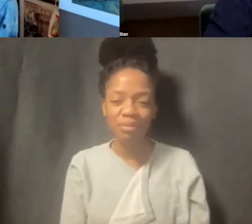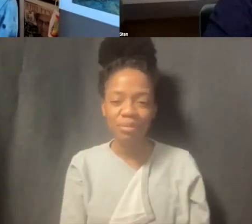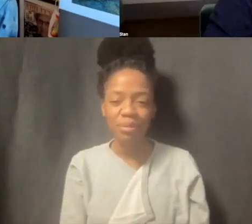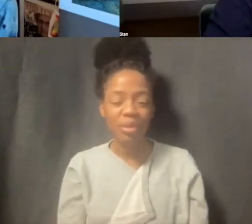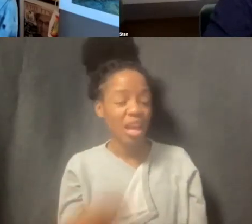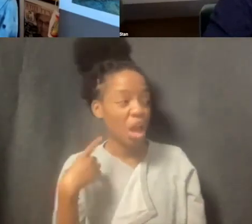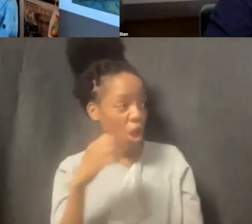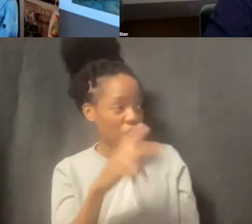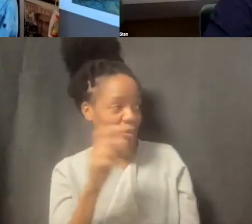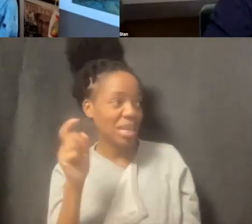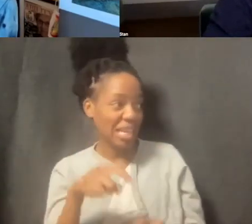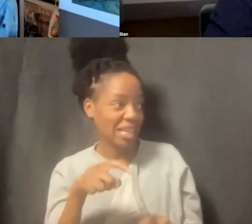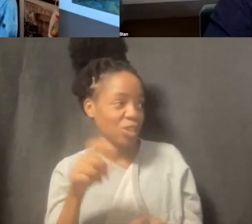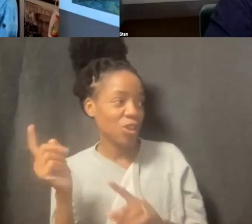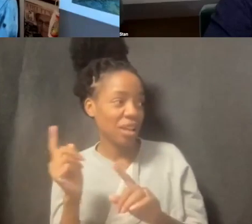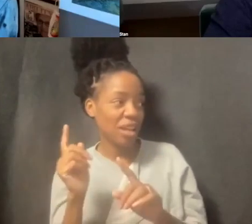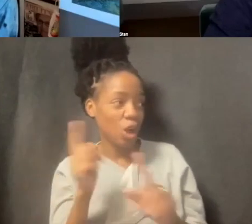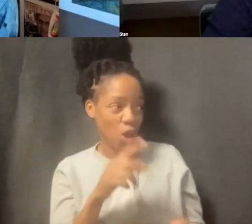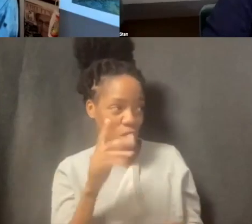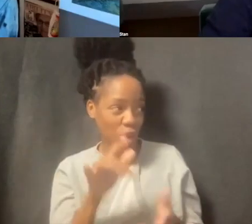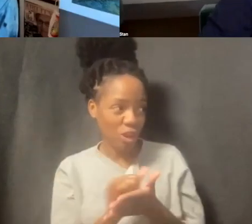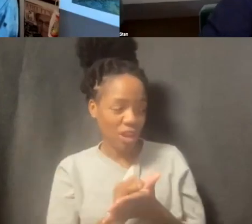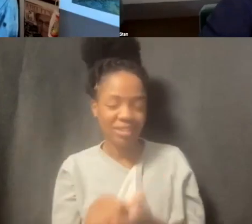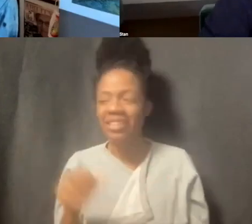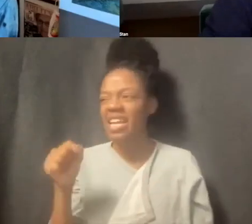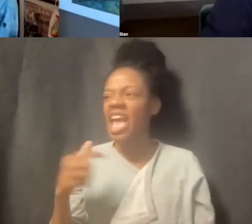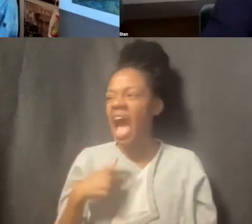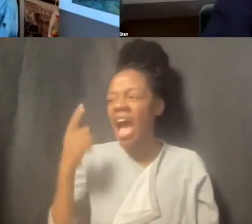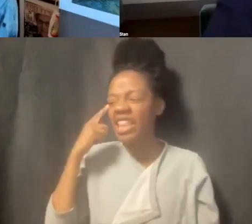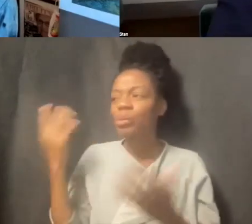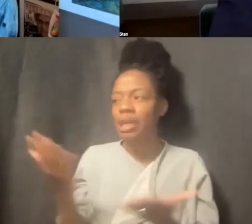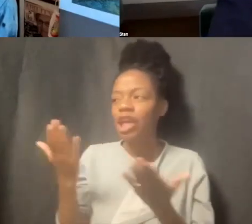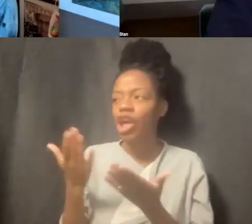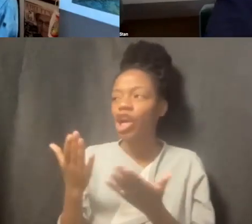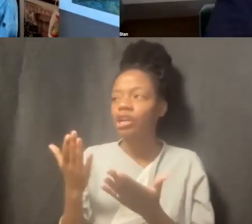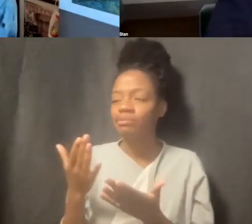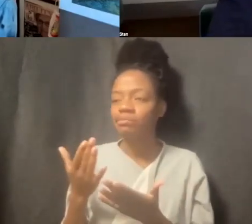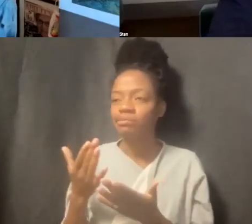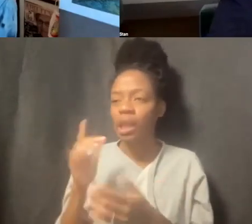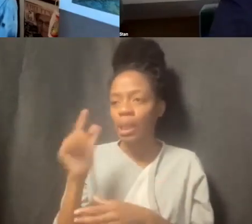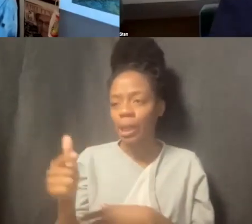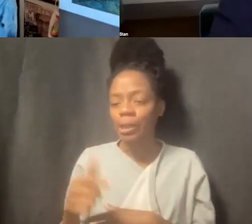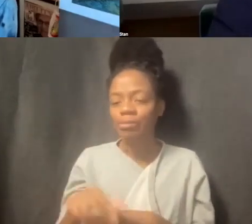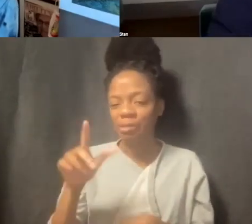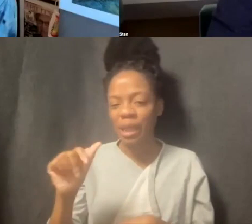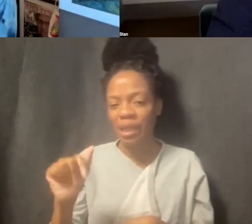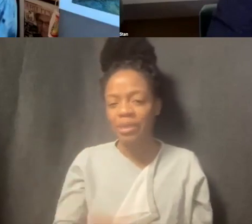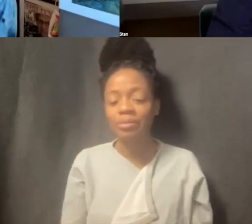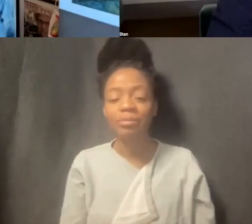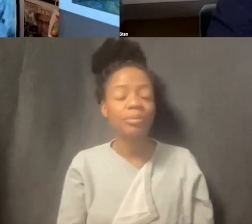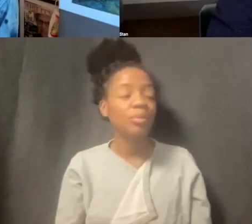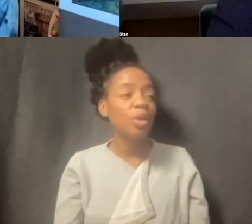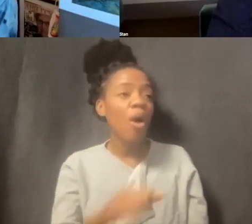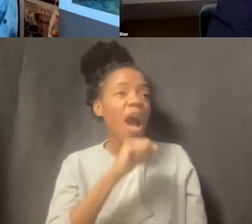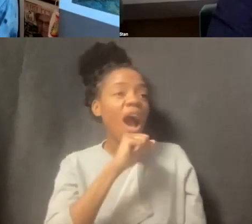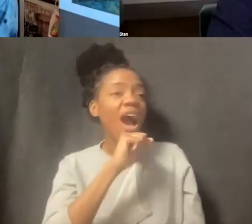York. Yeah. Okay. It'll be here, though, at some point. I love this. Well, talking, you know, I love that we're just on a roller